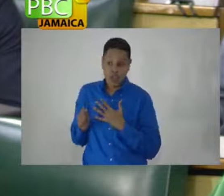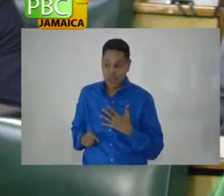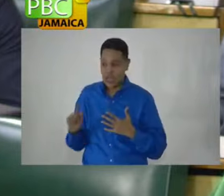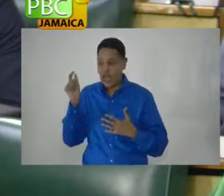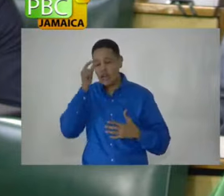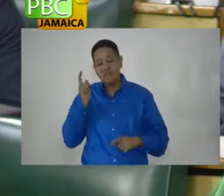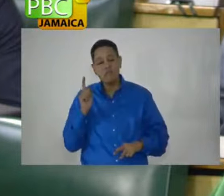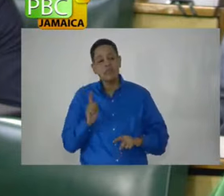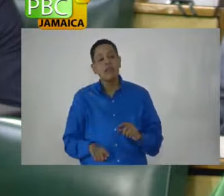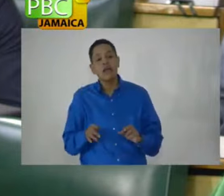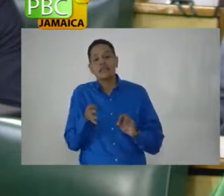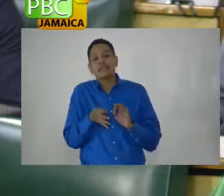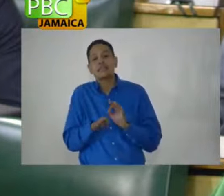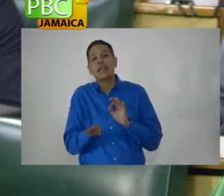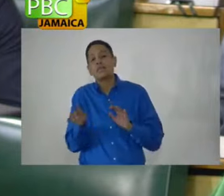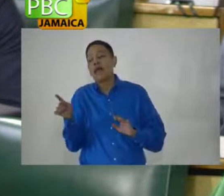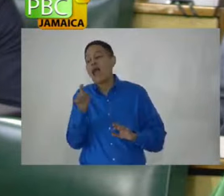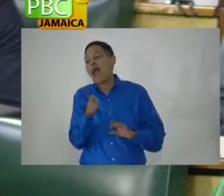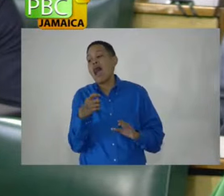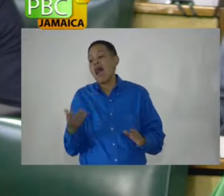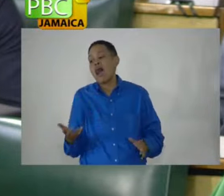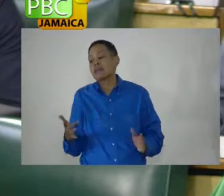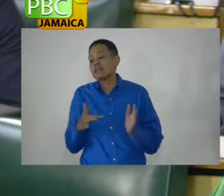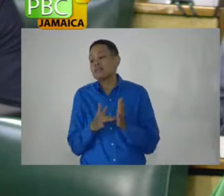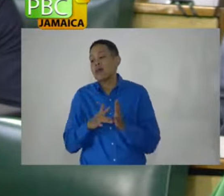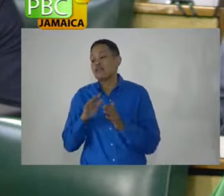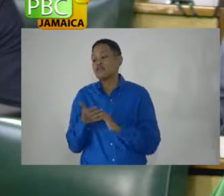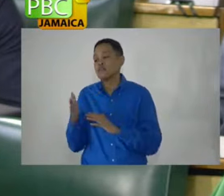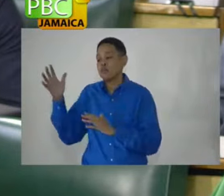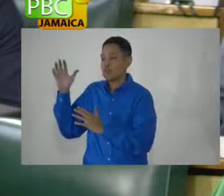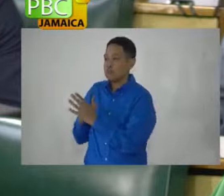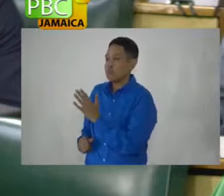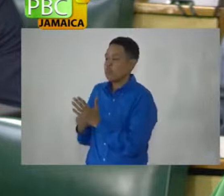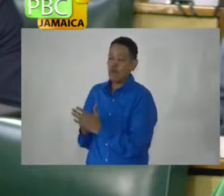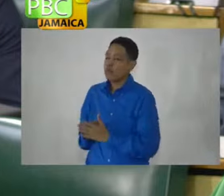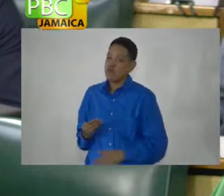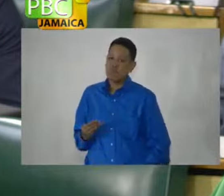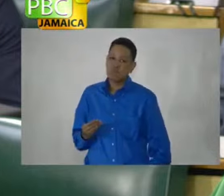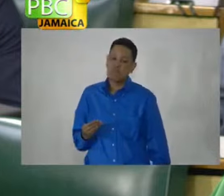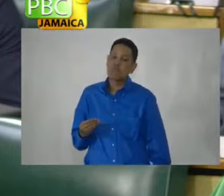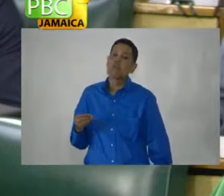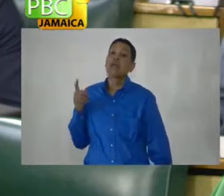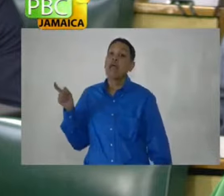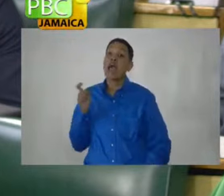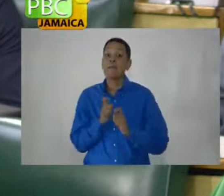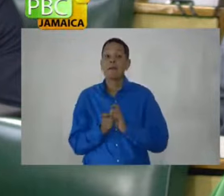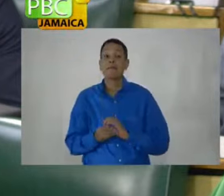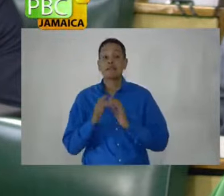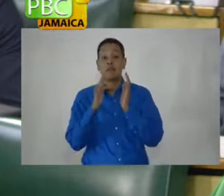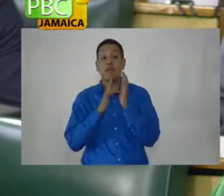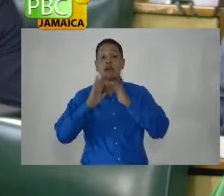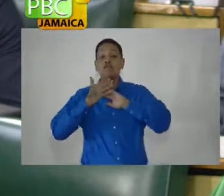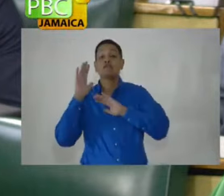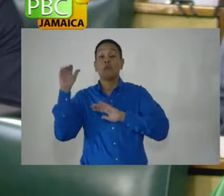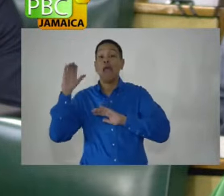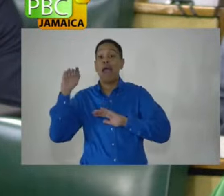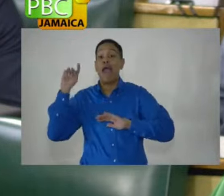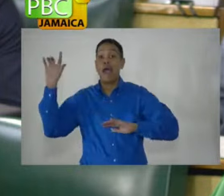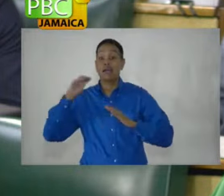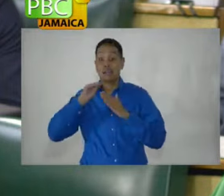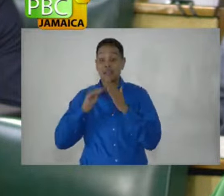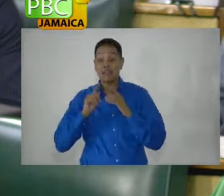government cannot simply ask the Bank of Jamaica for funding. The amendments to the Bank of Jamaica Act,